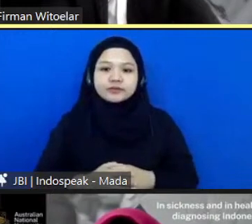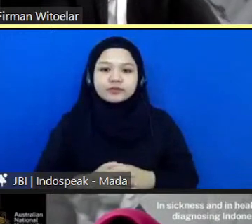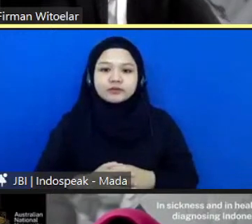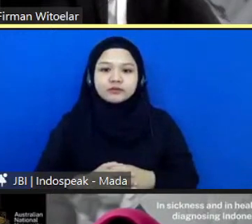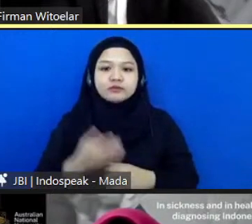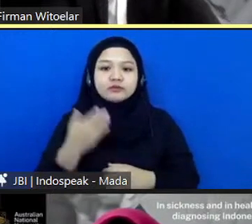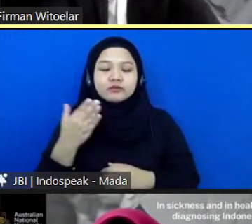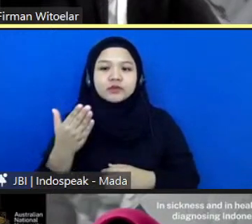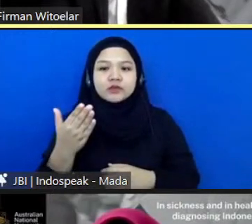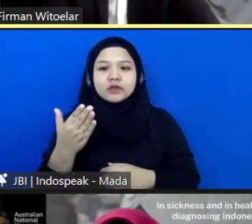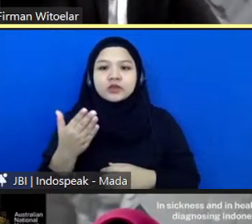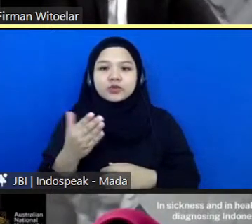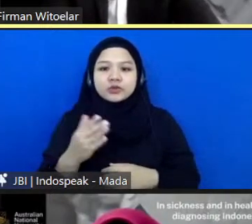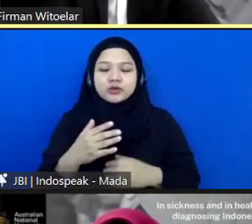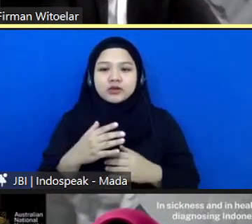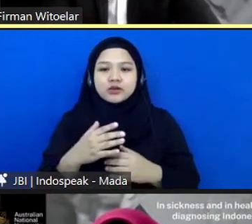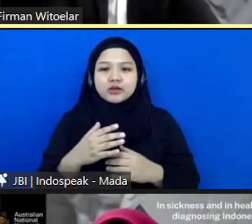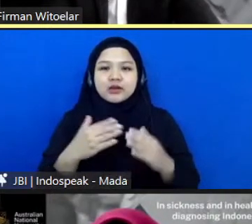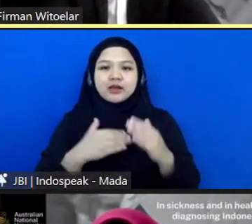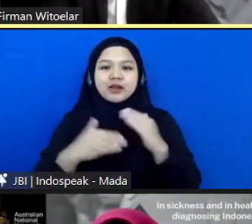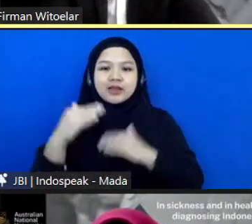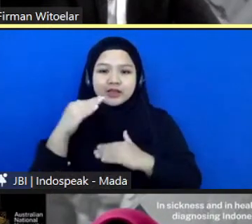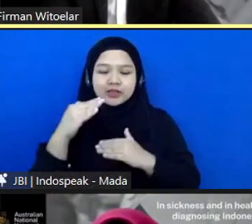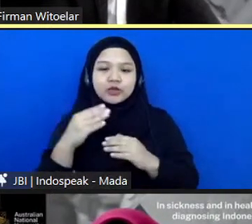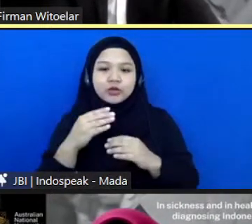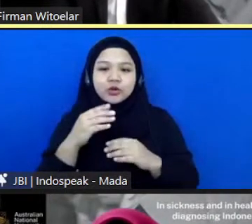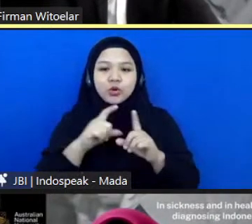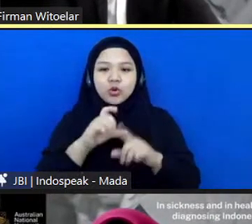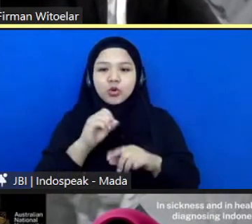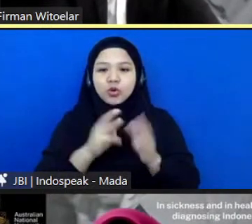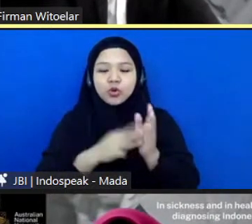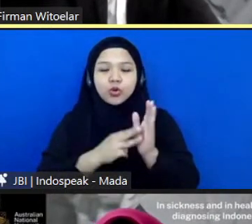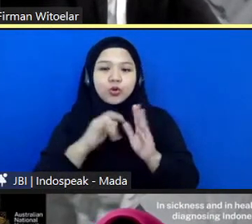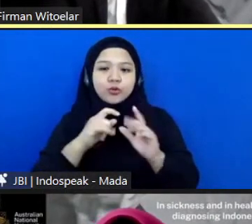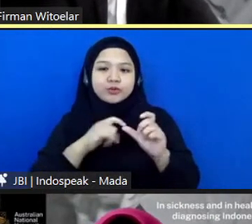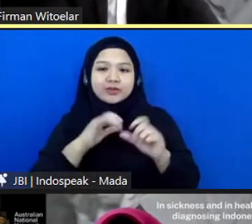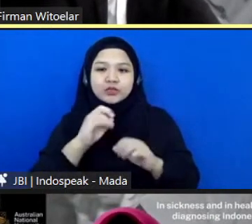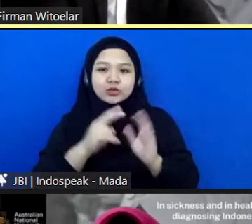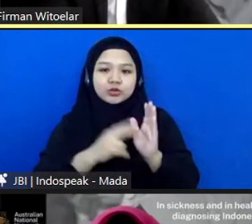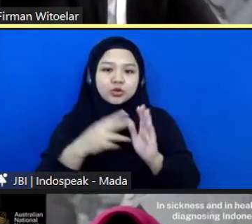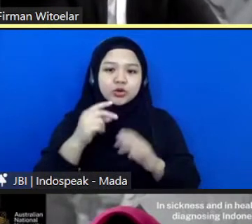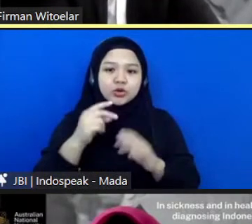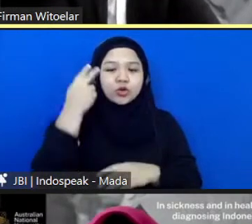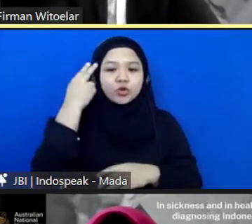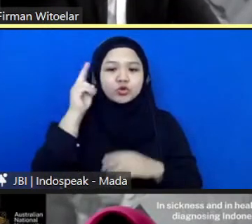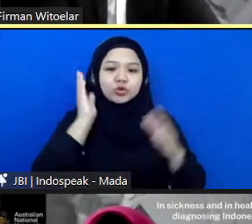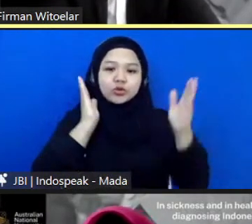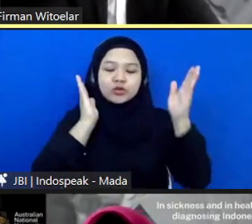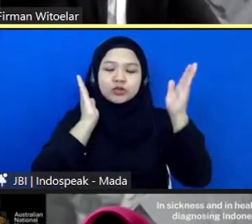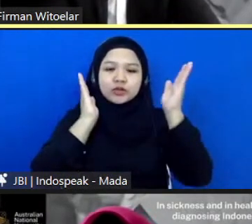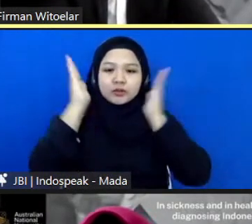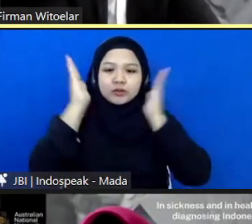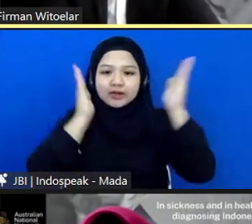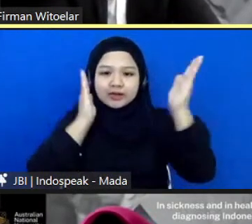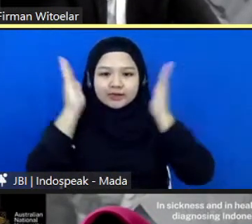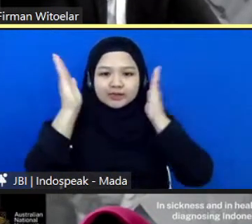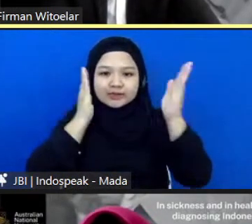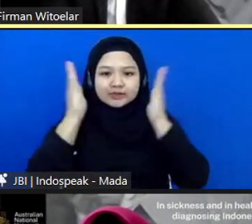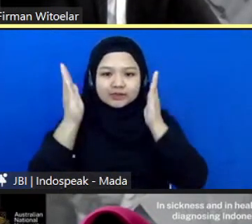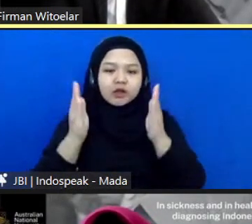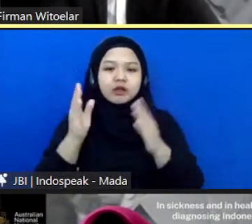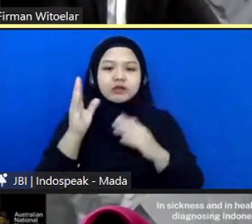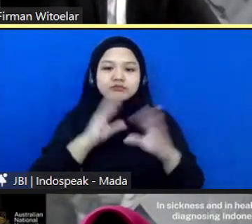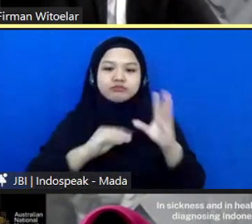to Malaysia and was Australia's first ambassador for women and girls. She is also Australia's first female ambassador